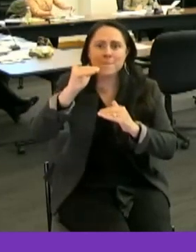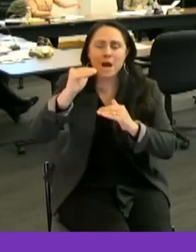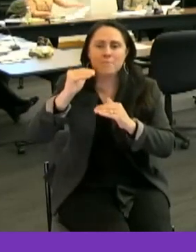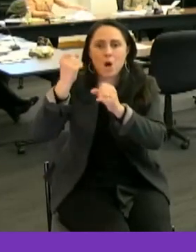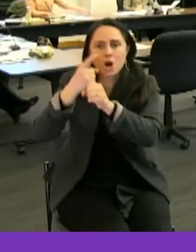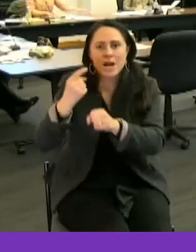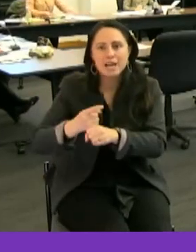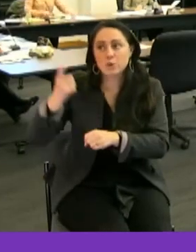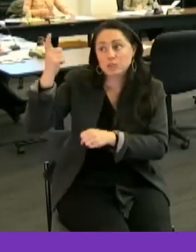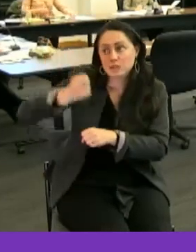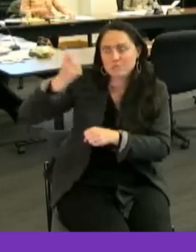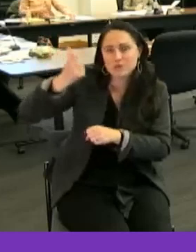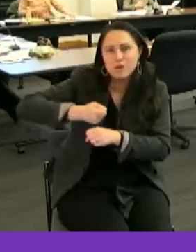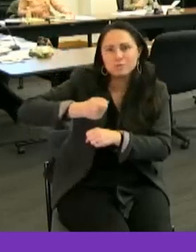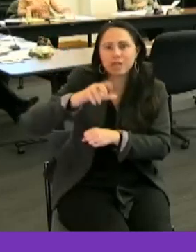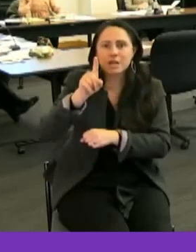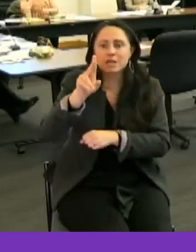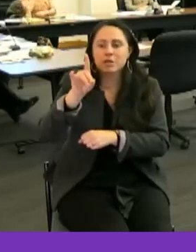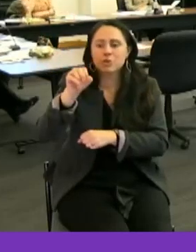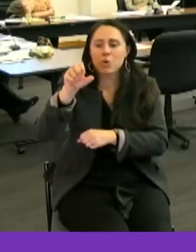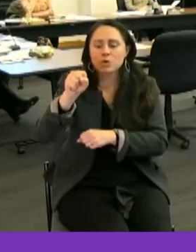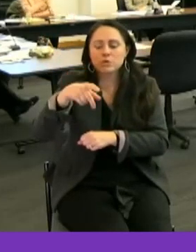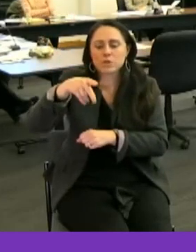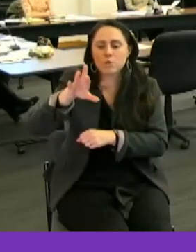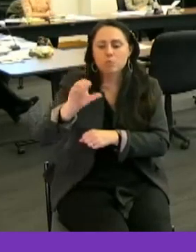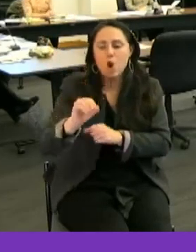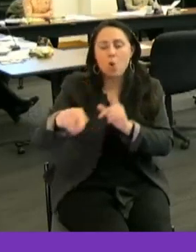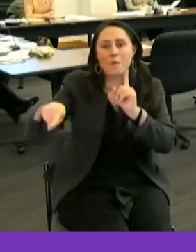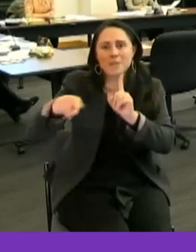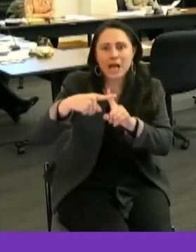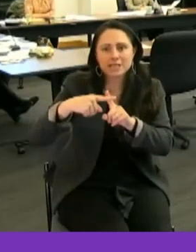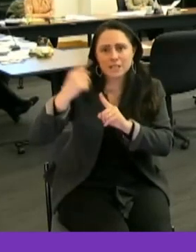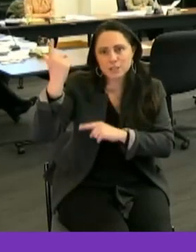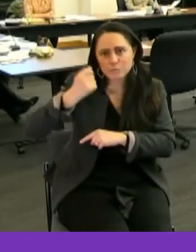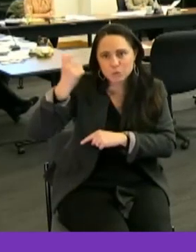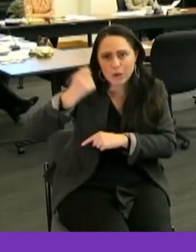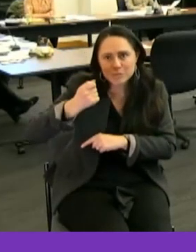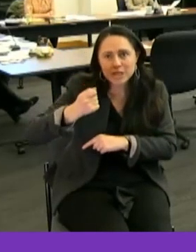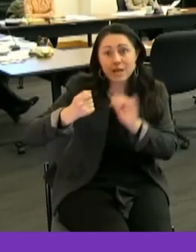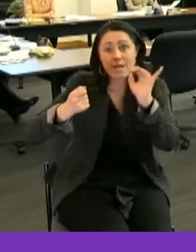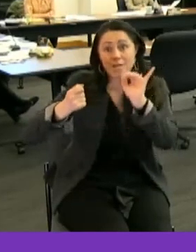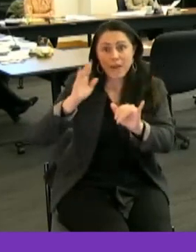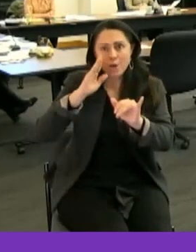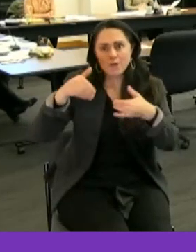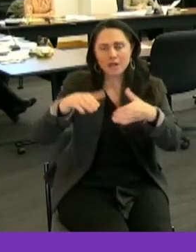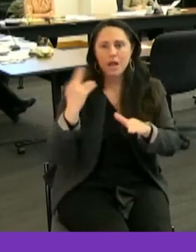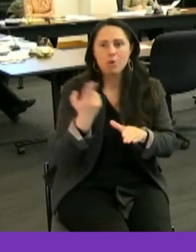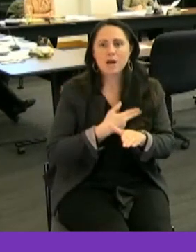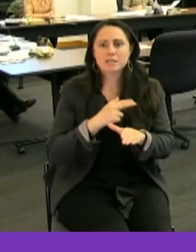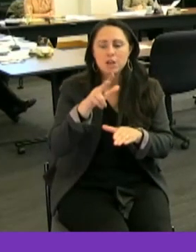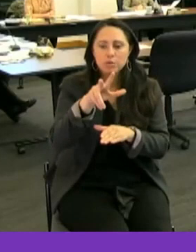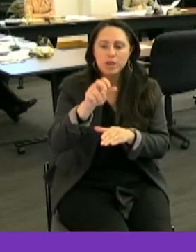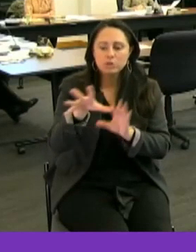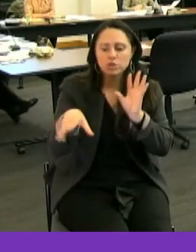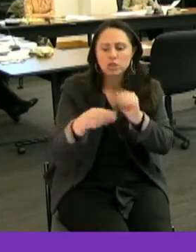annual subscription to the Kudo Pro Plus subscription. That would give us 300